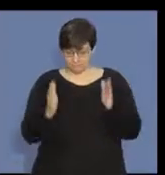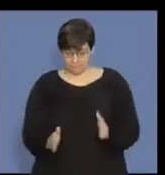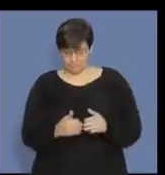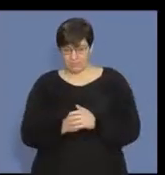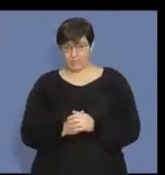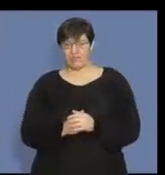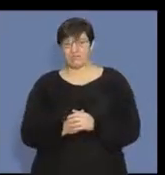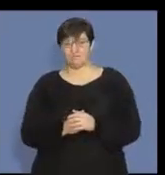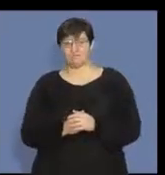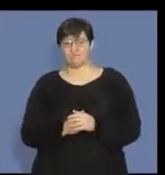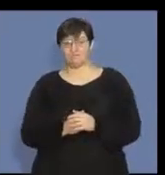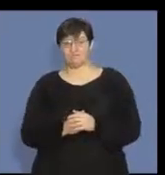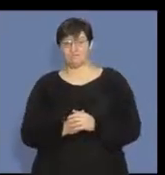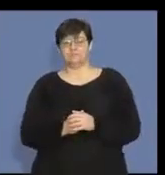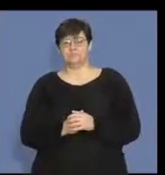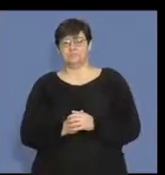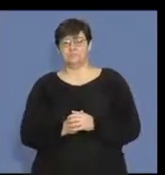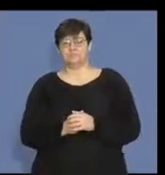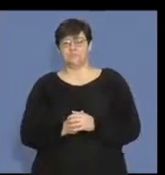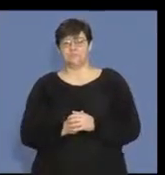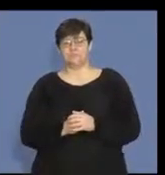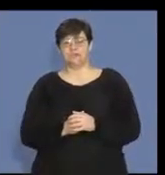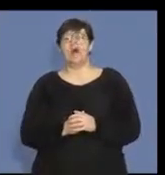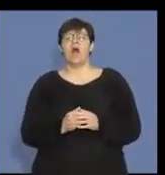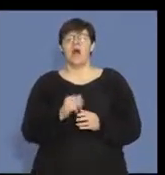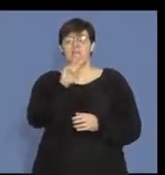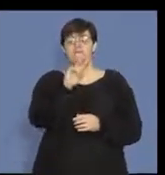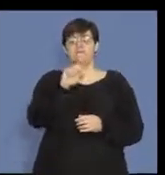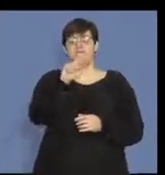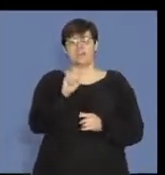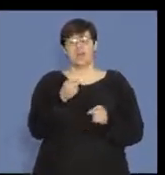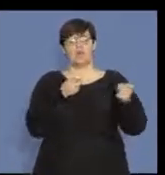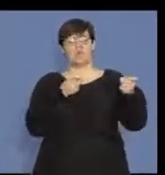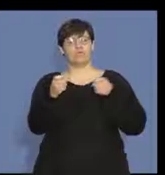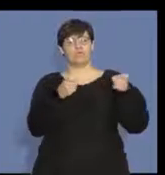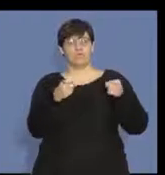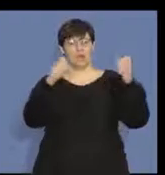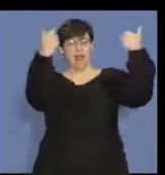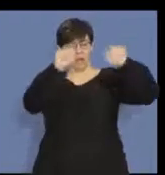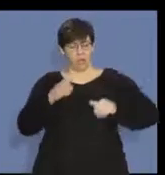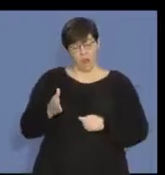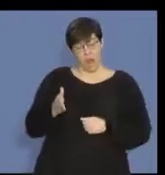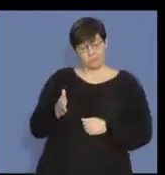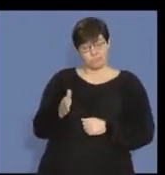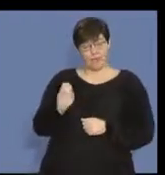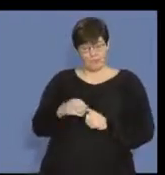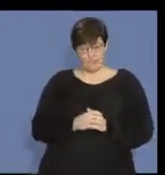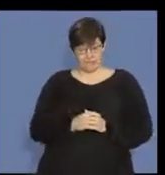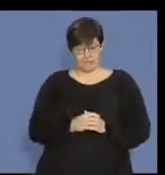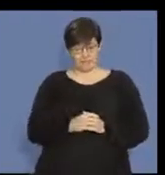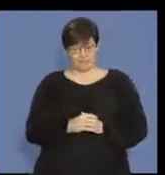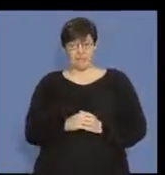we have what is called a Vat Control Account, right? Now this is obviously the account that has